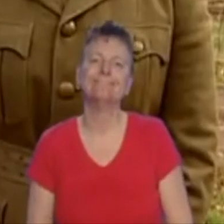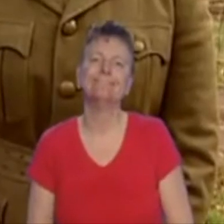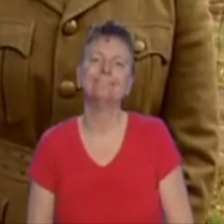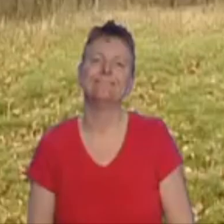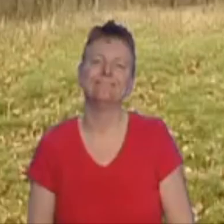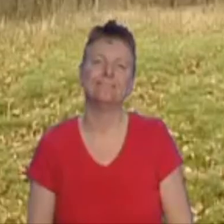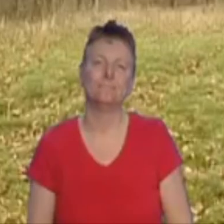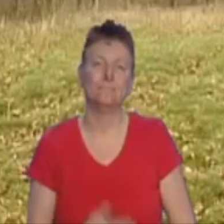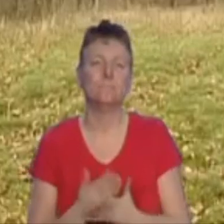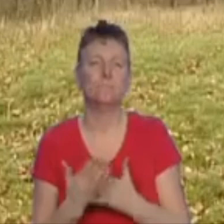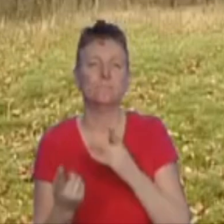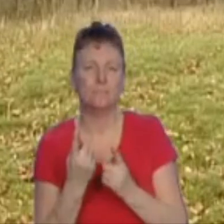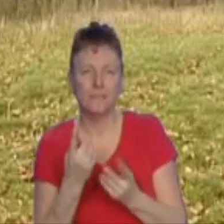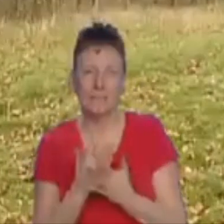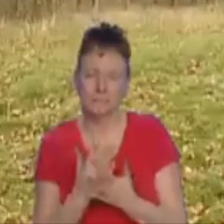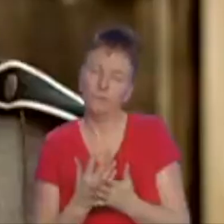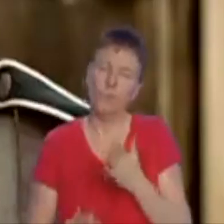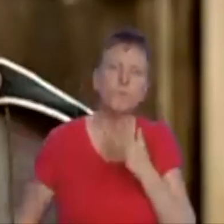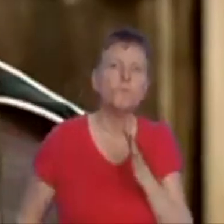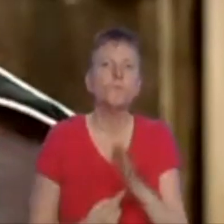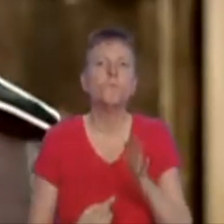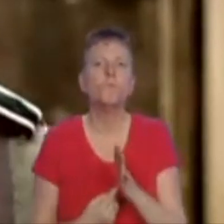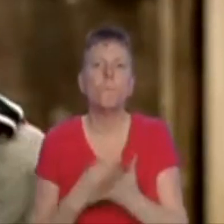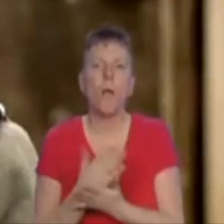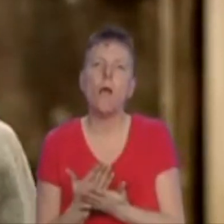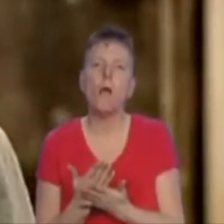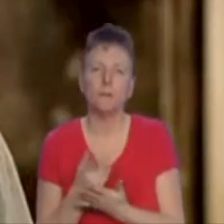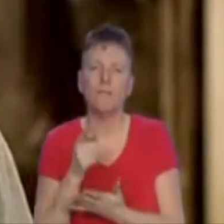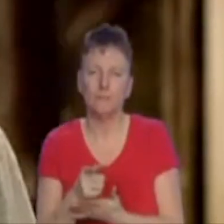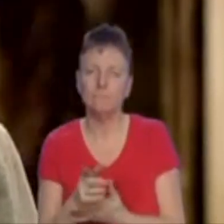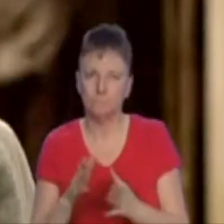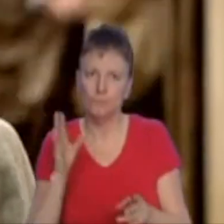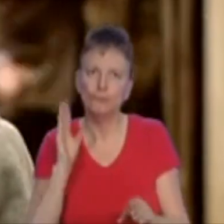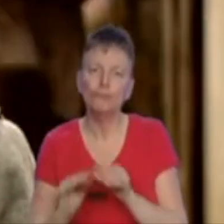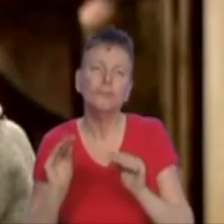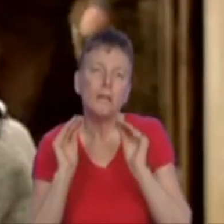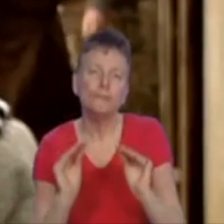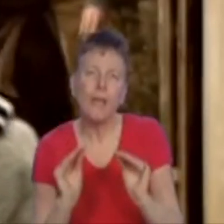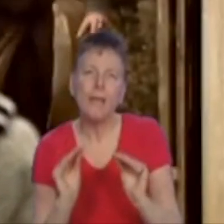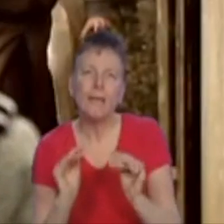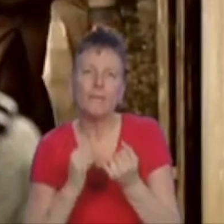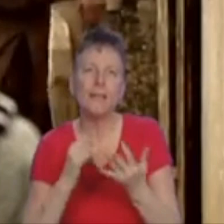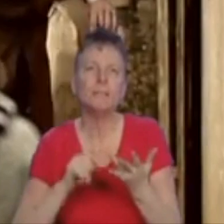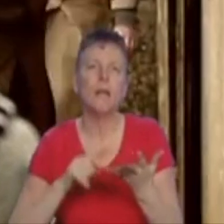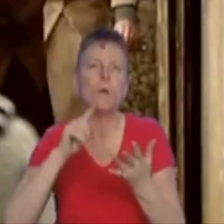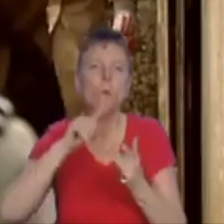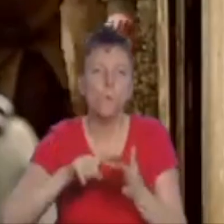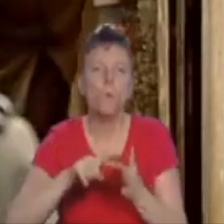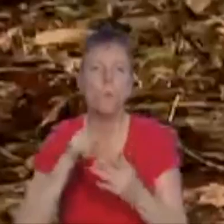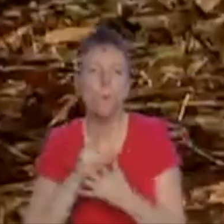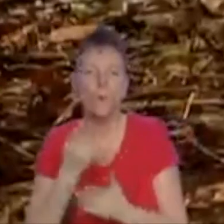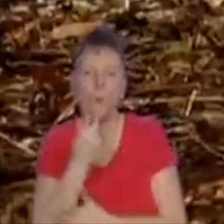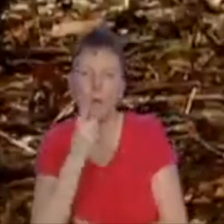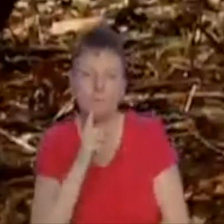Close combat killing was a vital part of an SOE agent's training. Otherwise known as silent killing, this method of combat was used when either the agent had